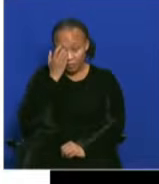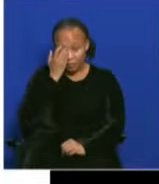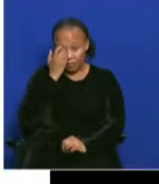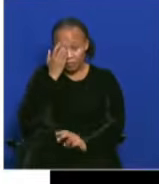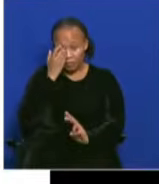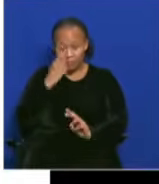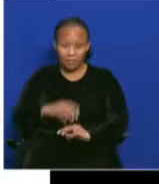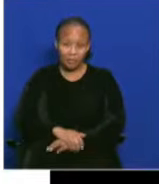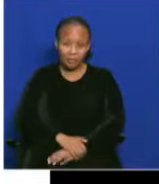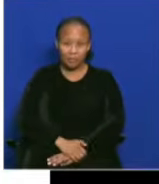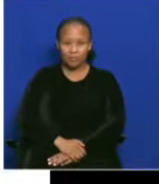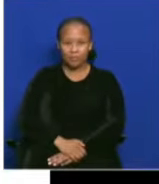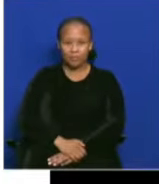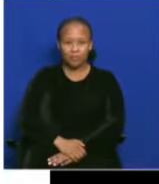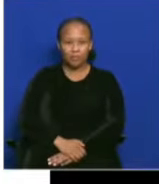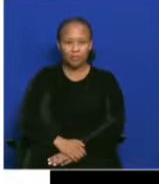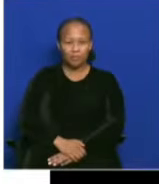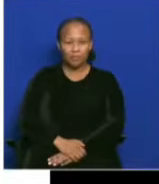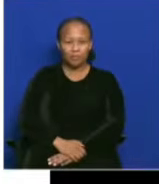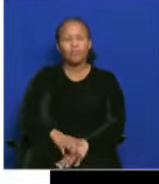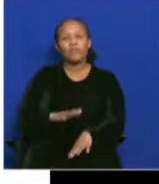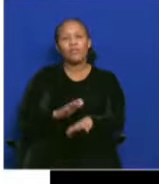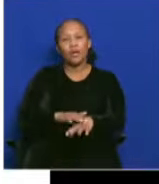At 6247,